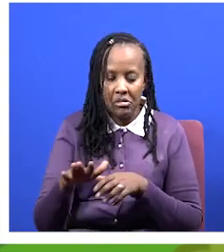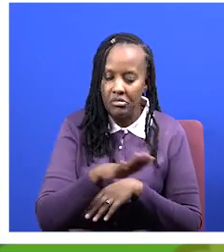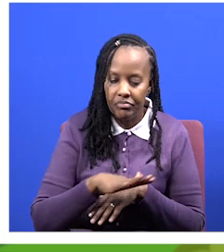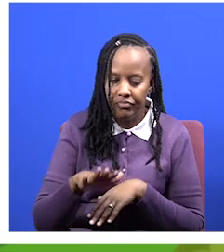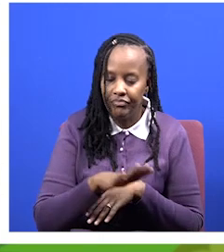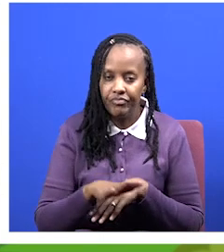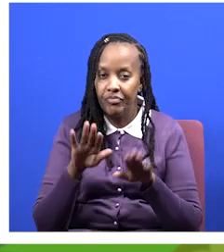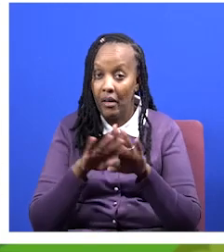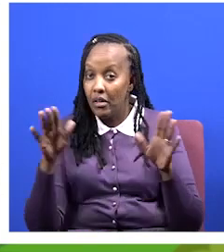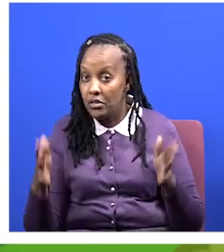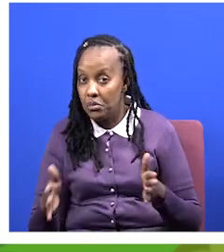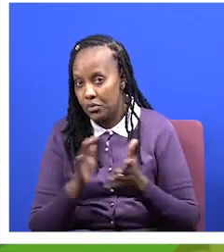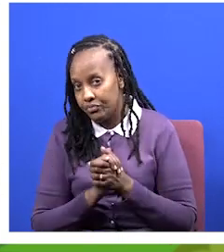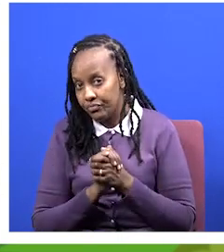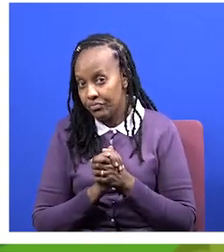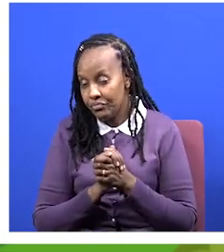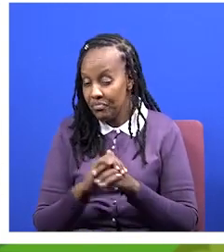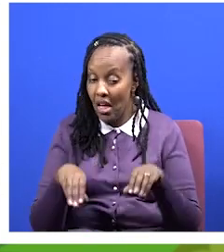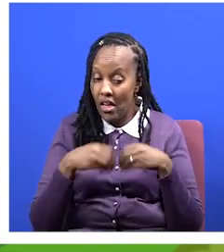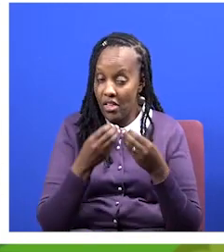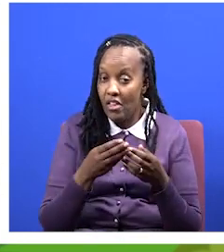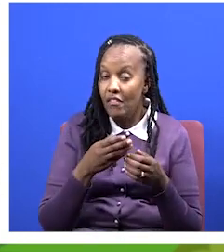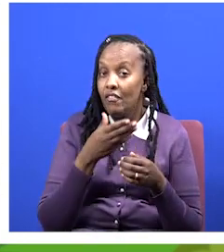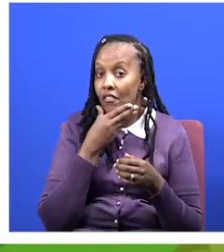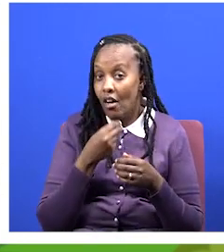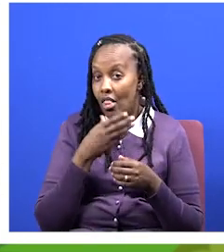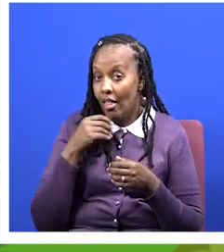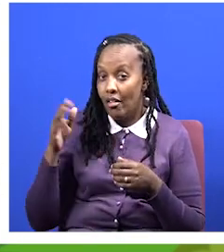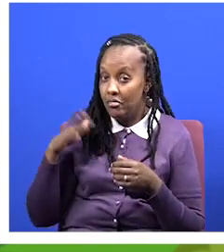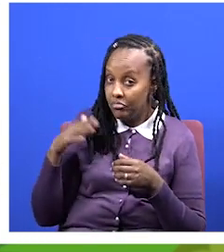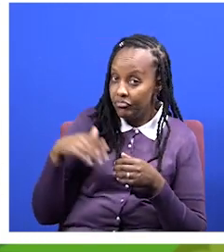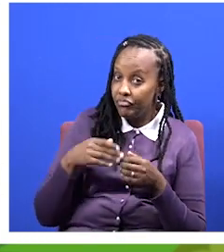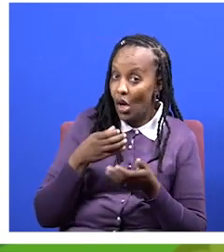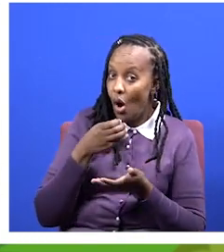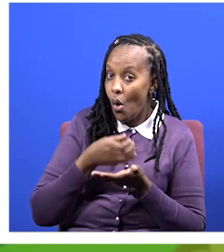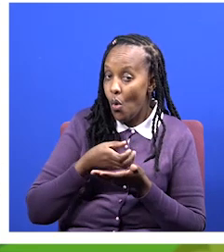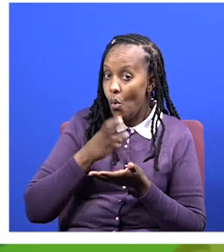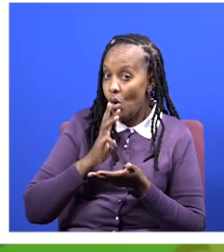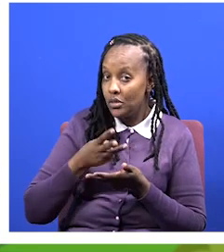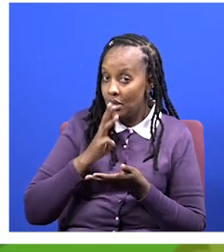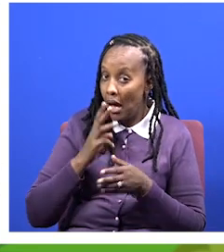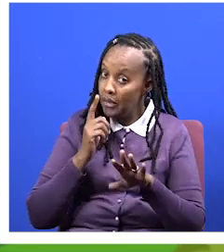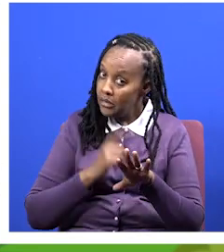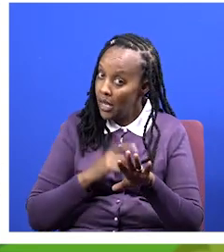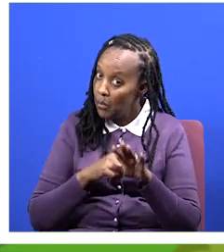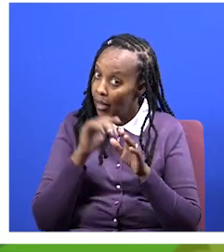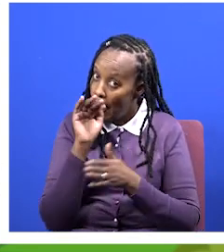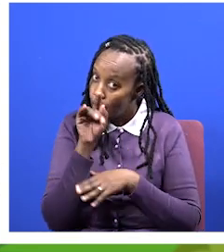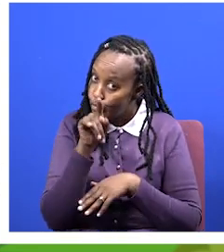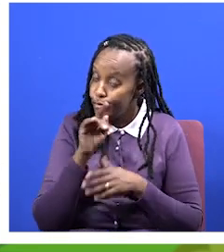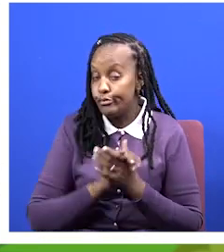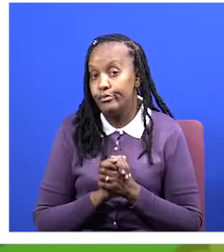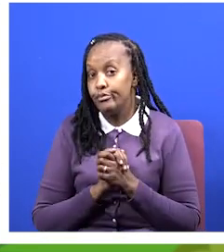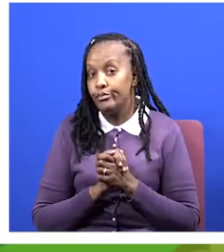table. Give mommy and daddy water when they ask, and obey. This is